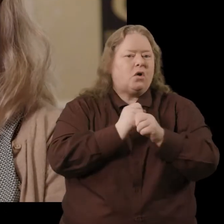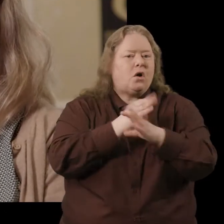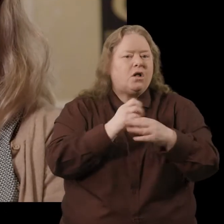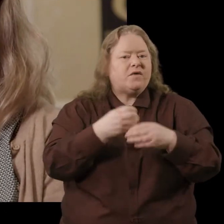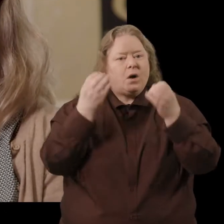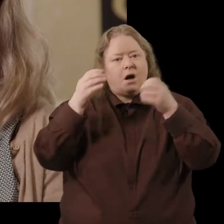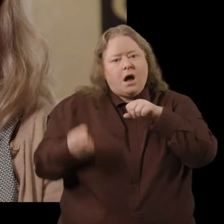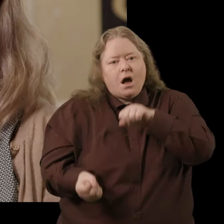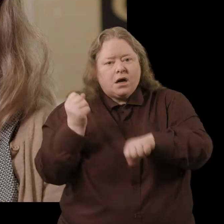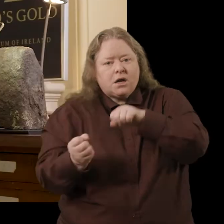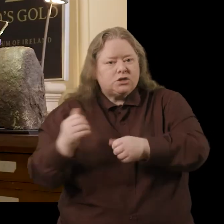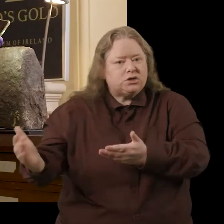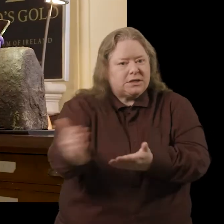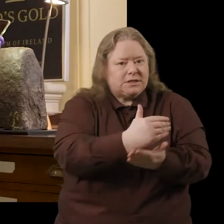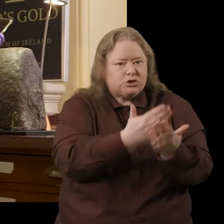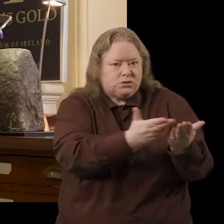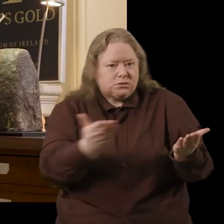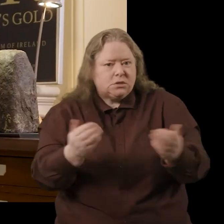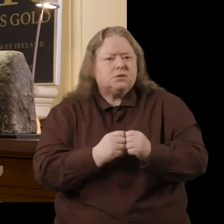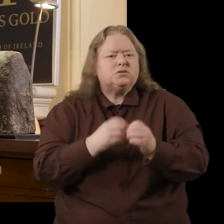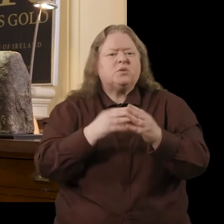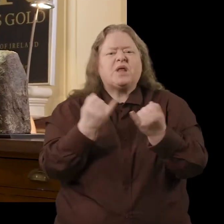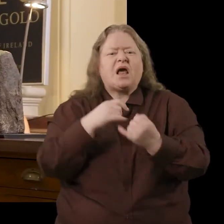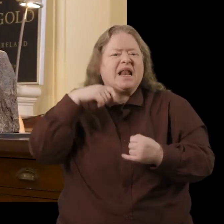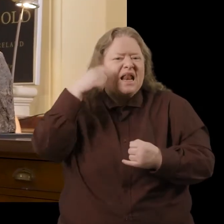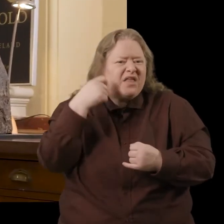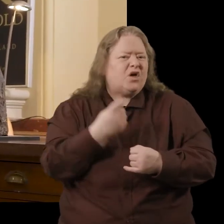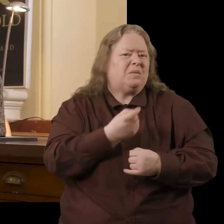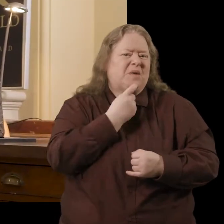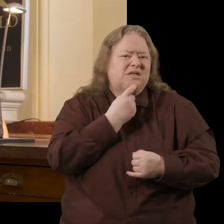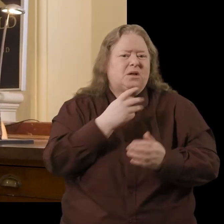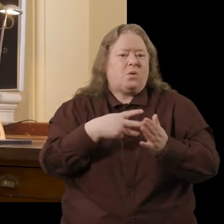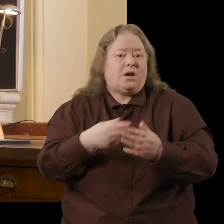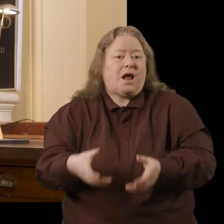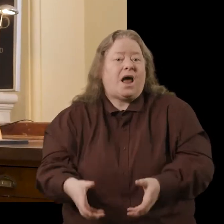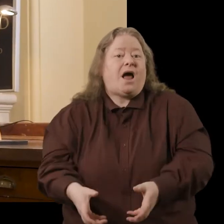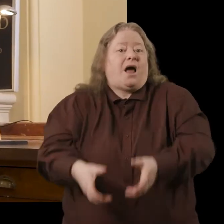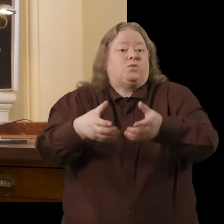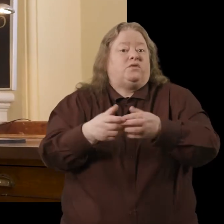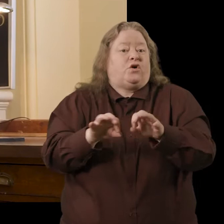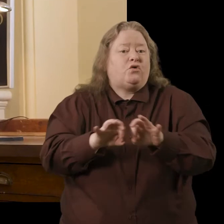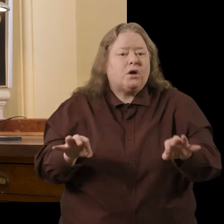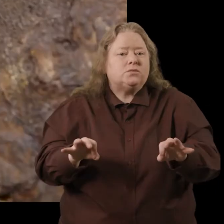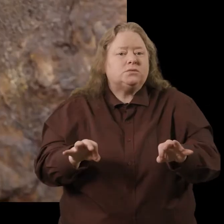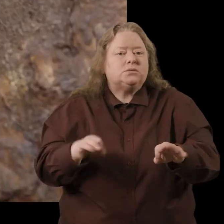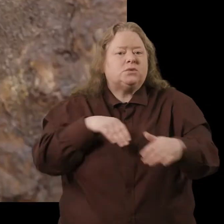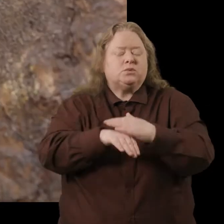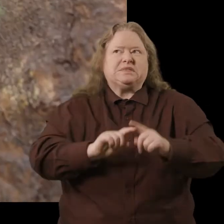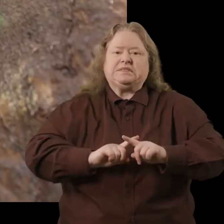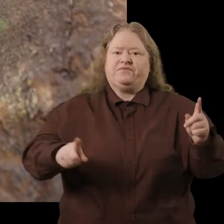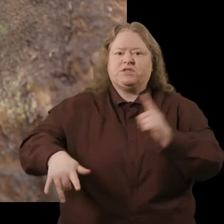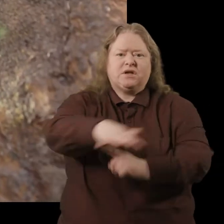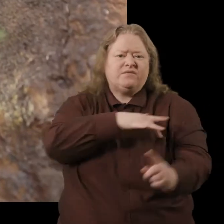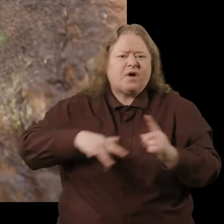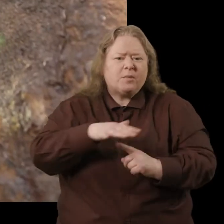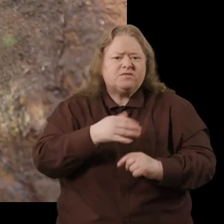our archaeological collections. Something like leather and metal, when it comes out of the ground, it's gone into a completely different